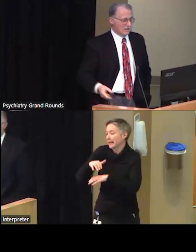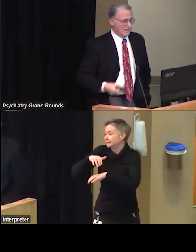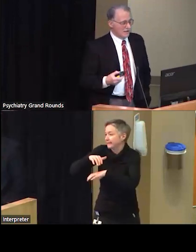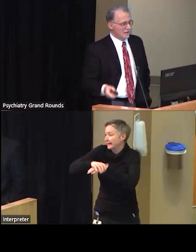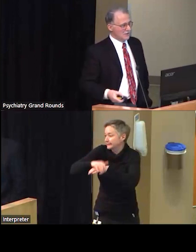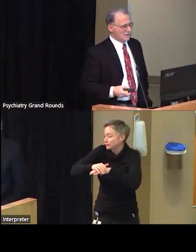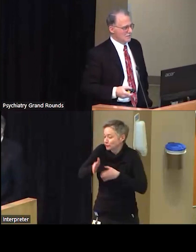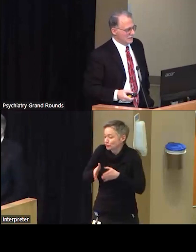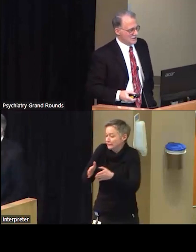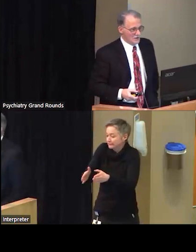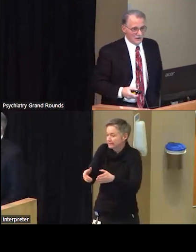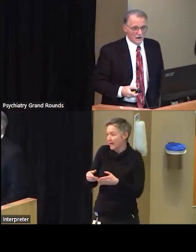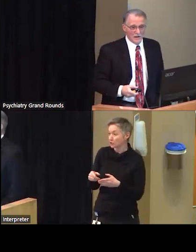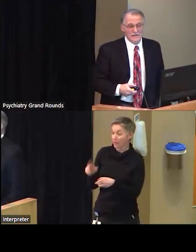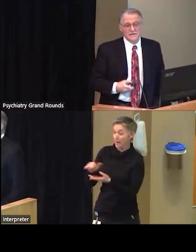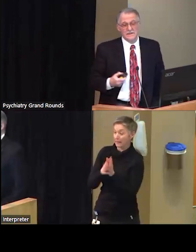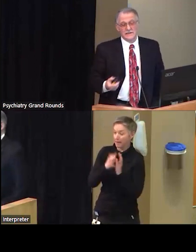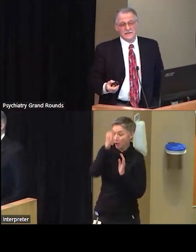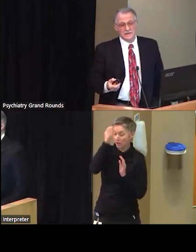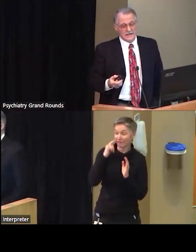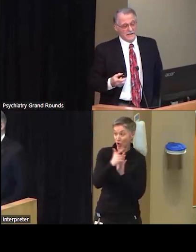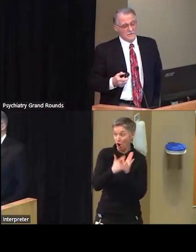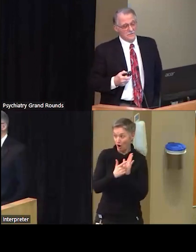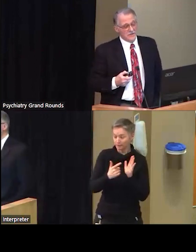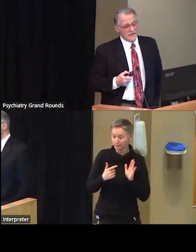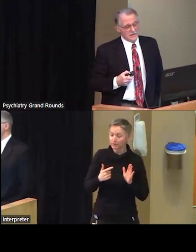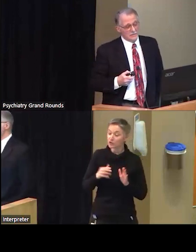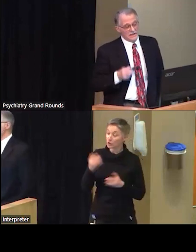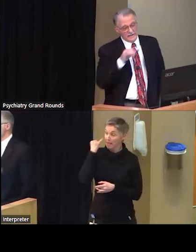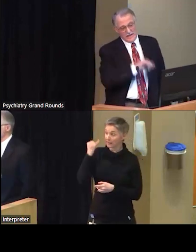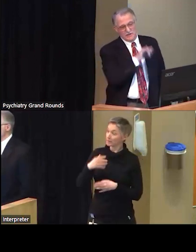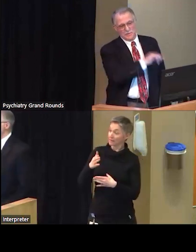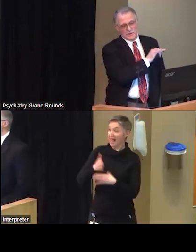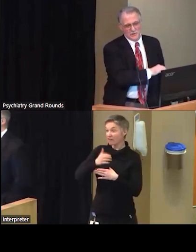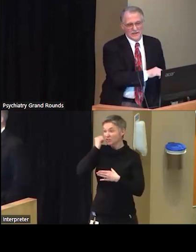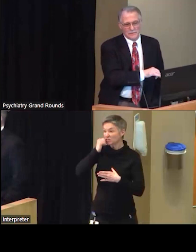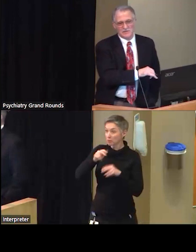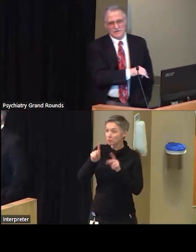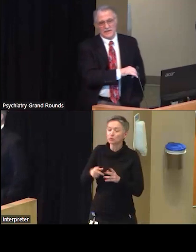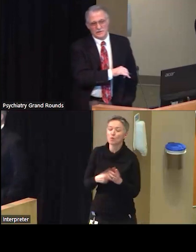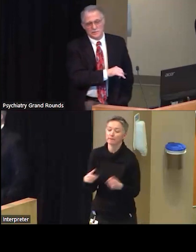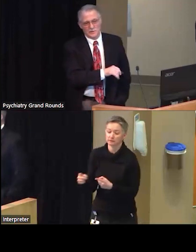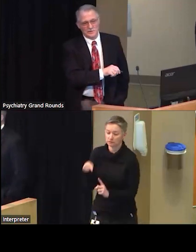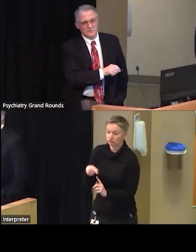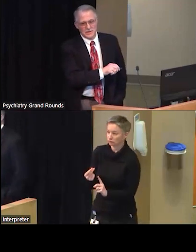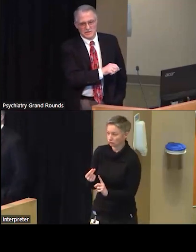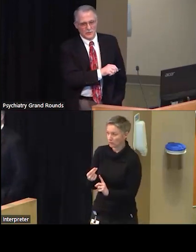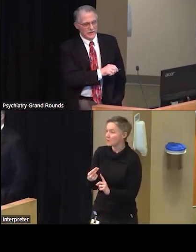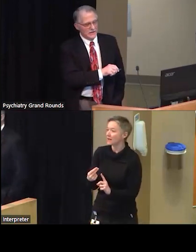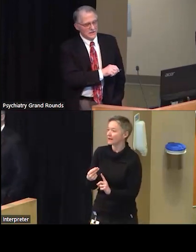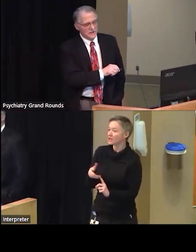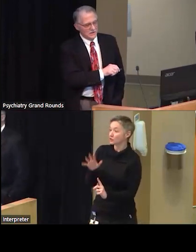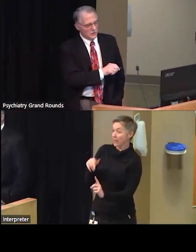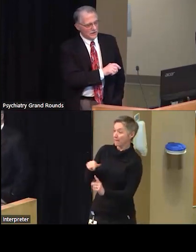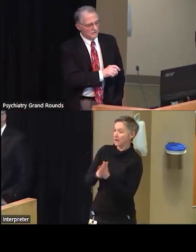was something that was used in law in England. And the idea being that the average person, what happens to the average person is the